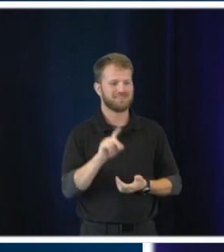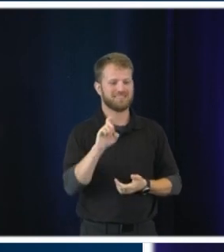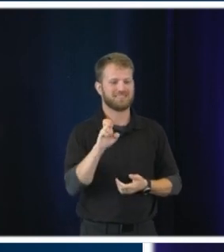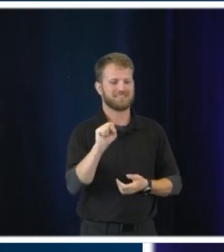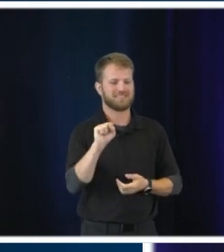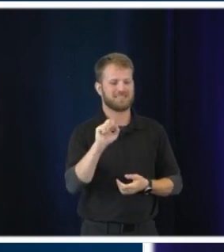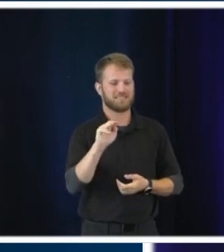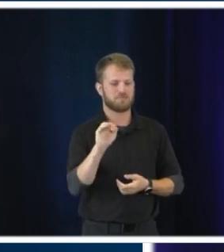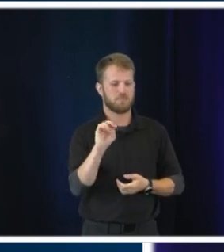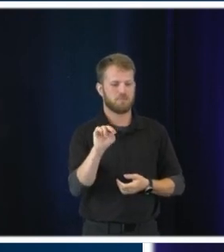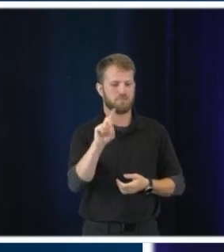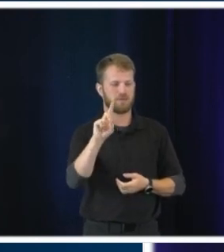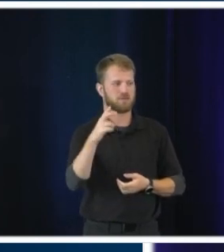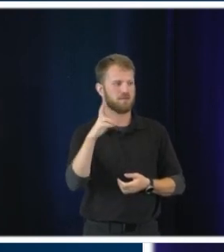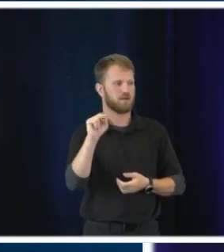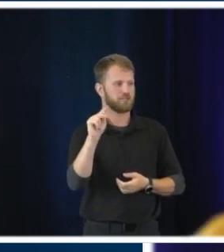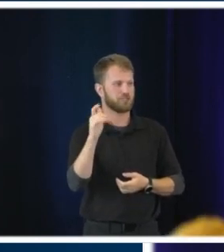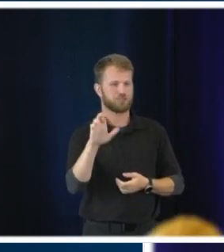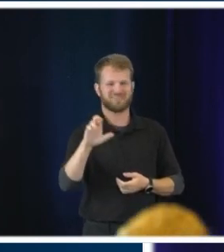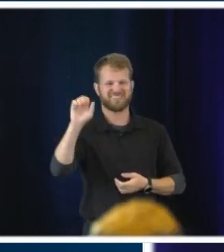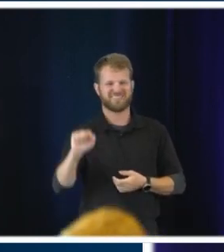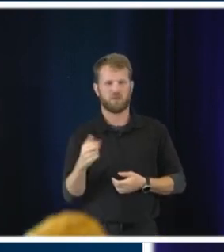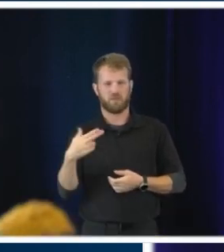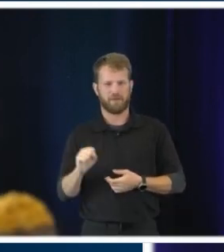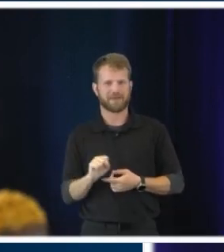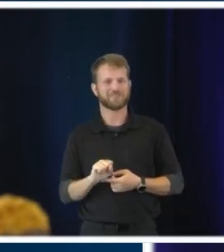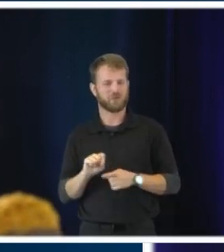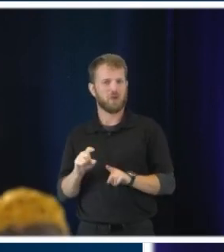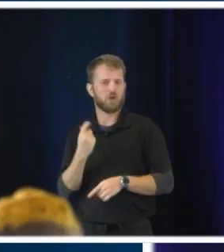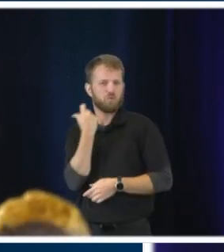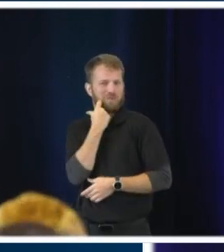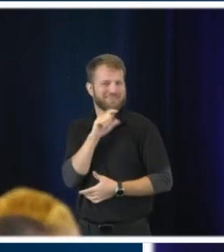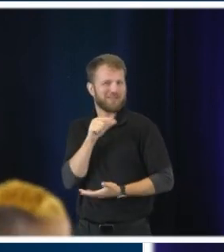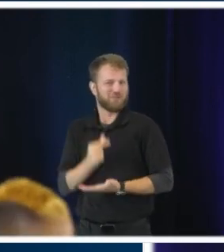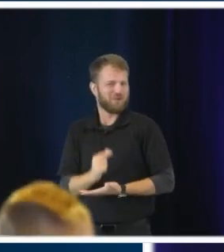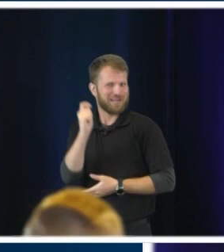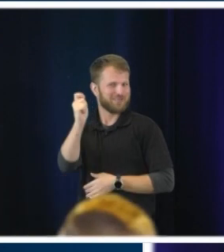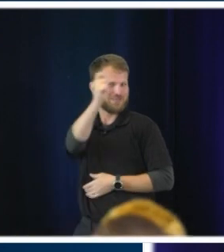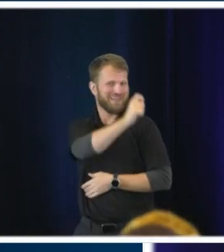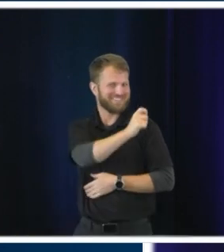Desmond Hunter attended South High School and graduated this year.